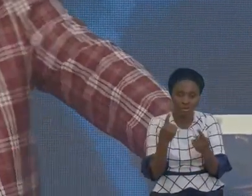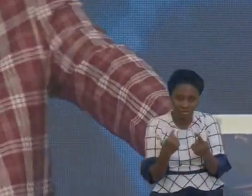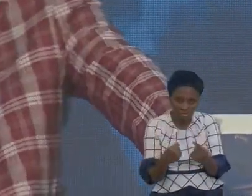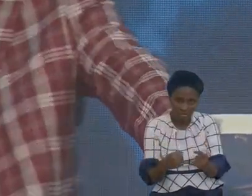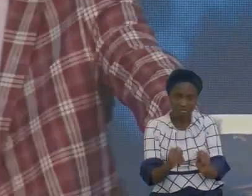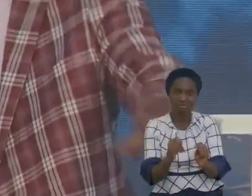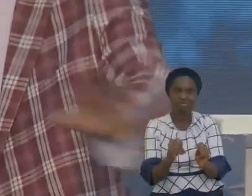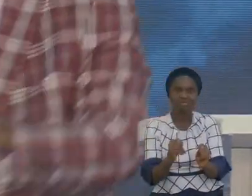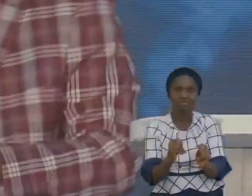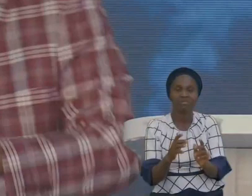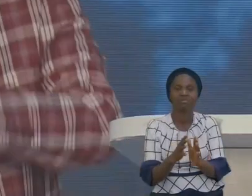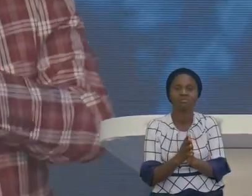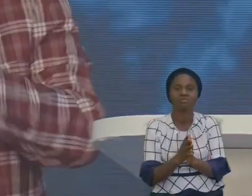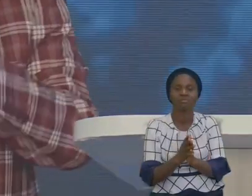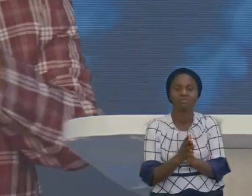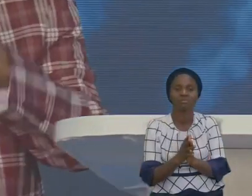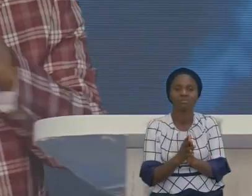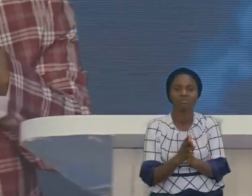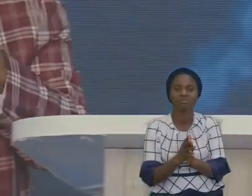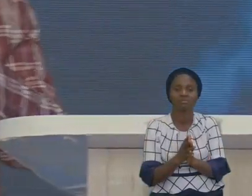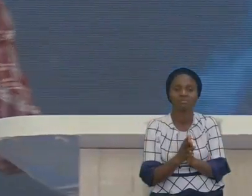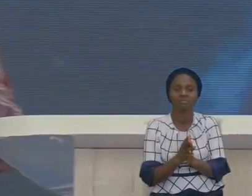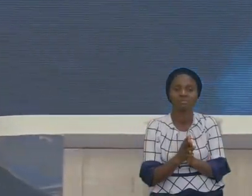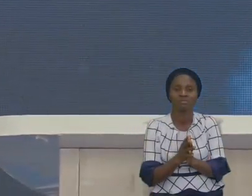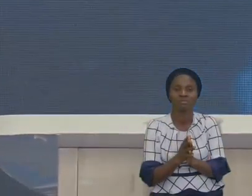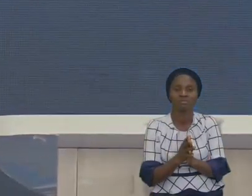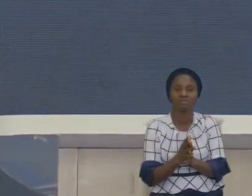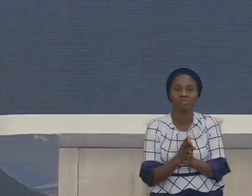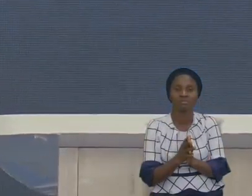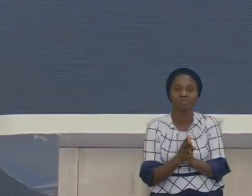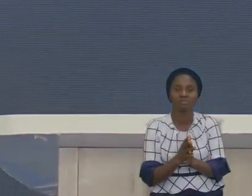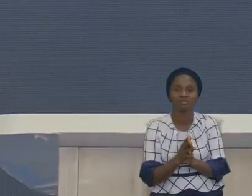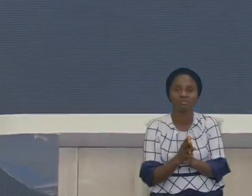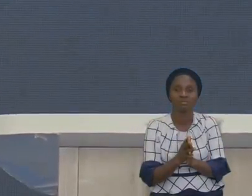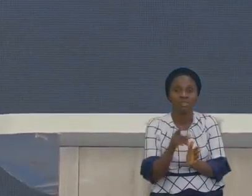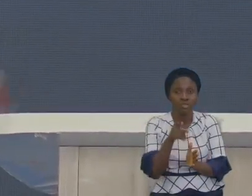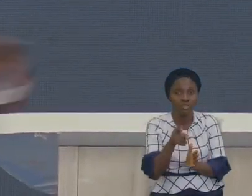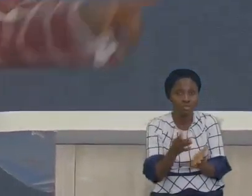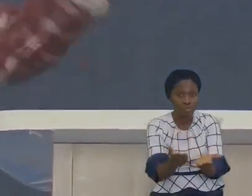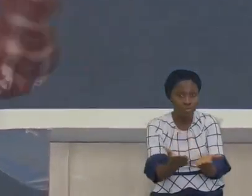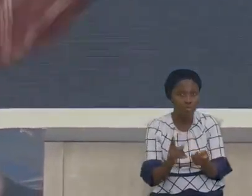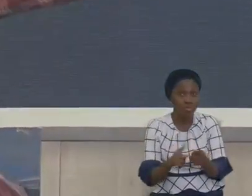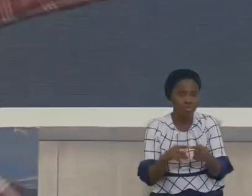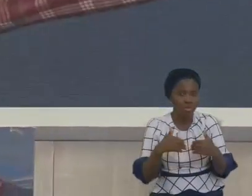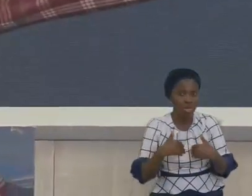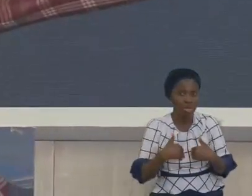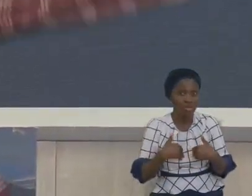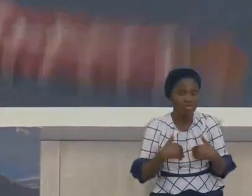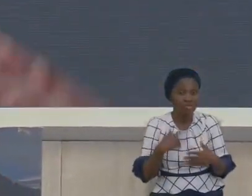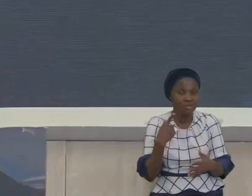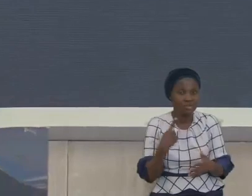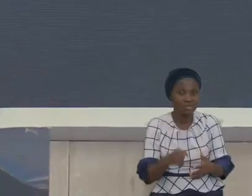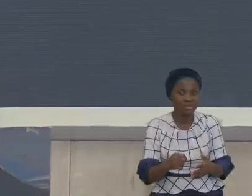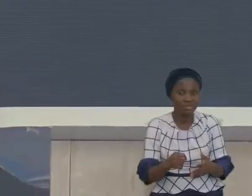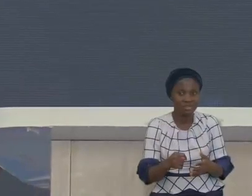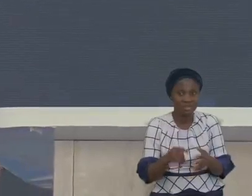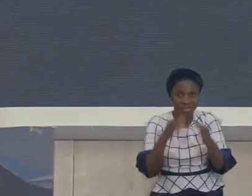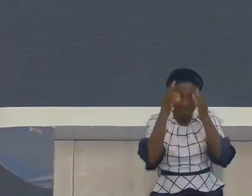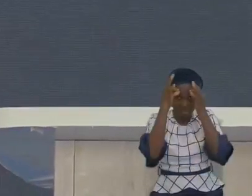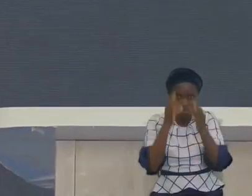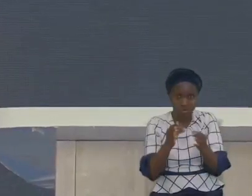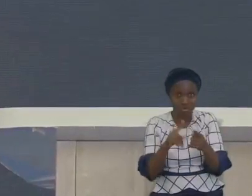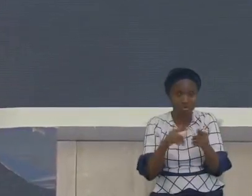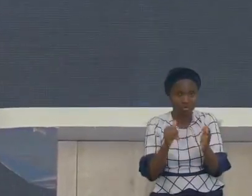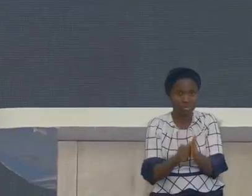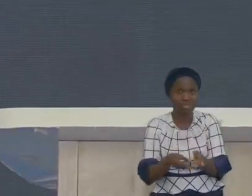you want to have that decision to start with, and the desire, you will live as you ought to